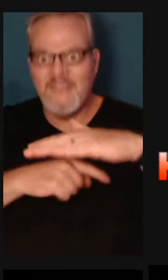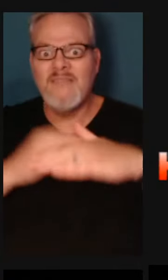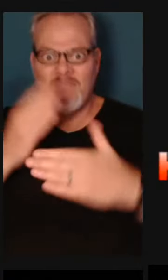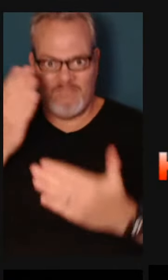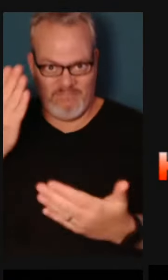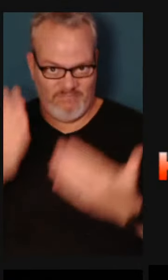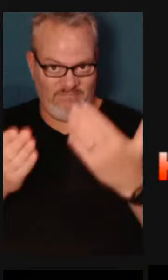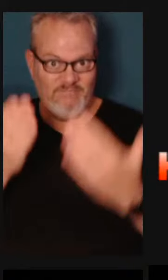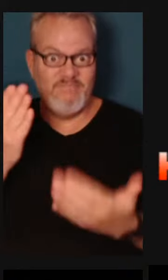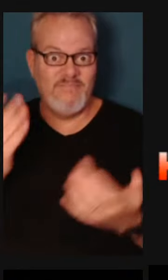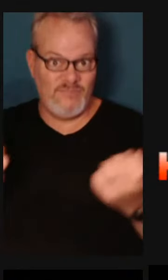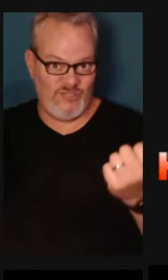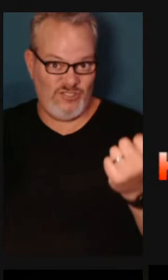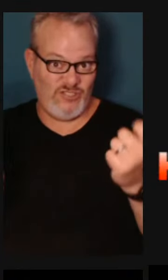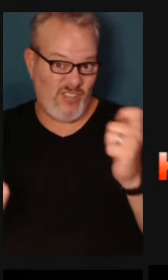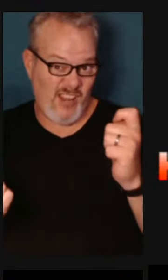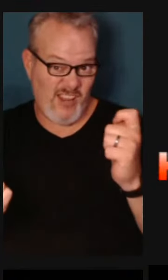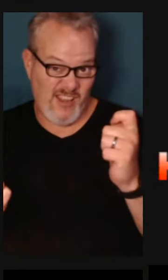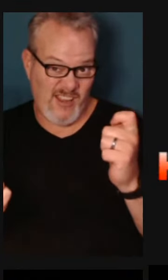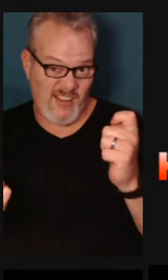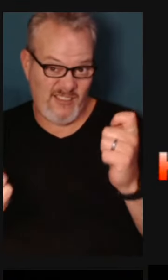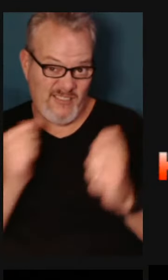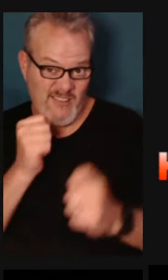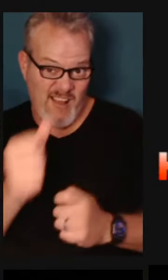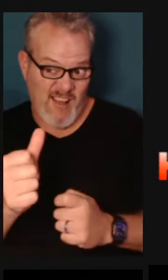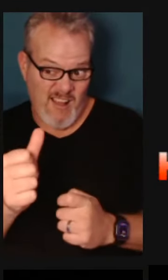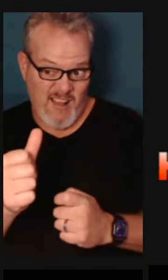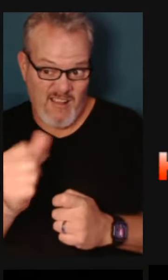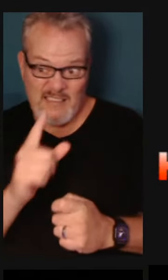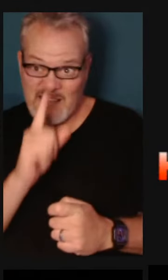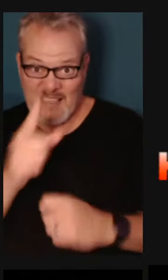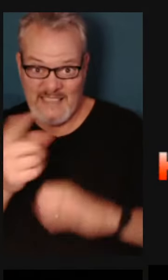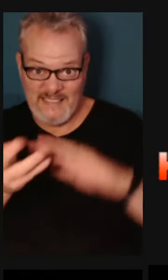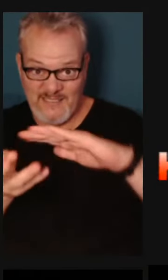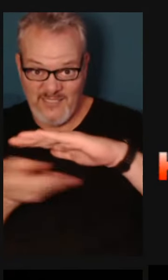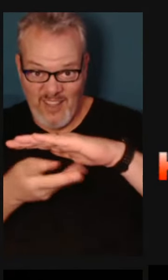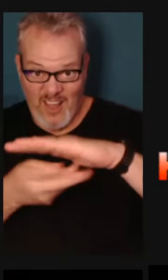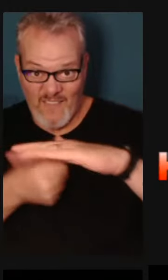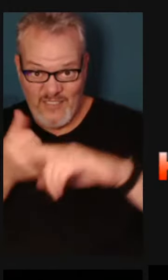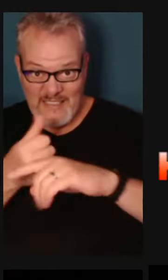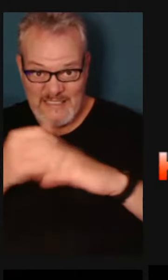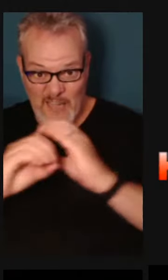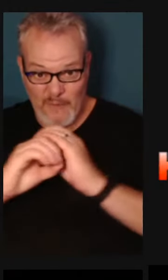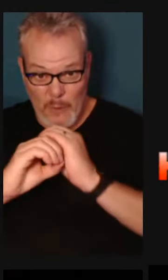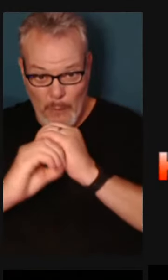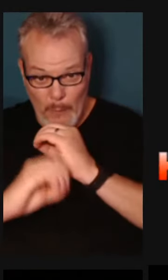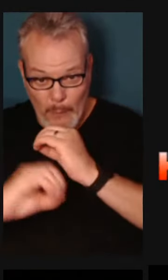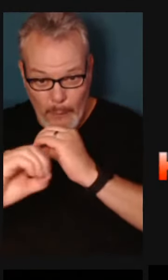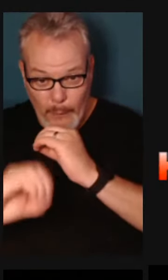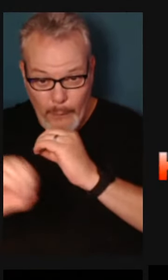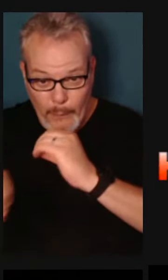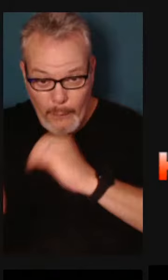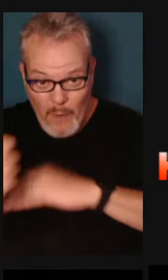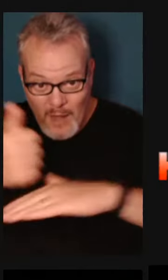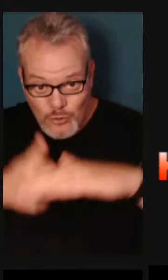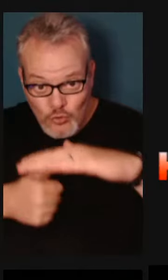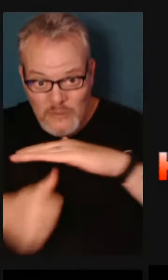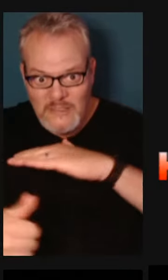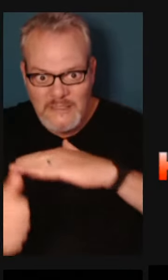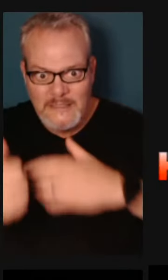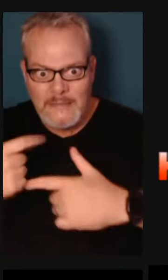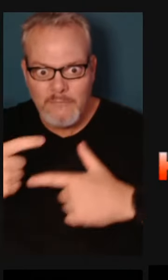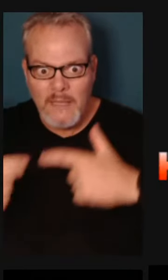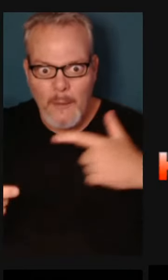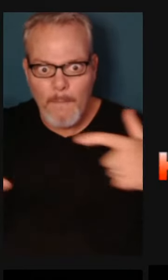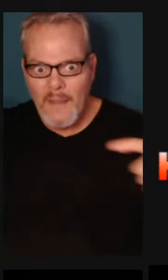might consider, is the lava actually hollowing out pathways and enlarging the vent that way, right? And so you've had